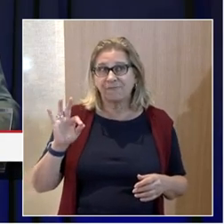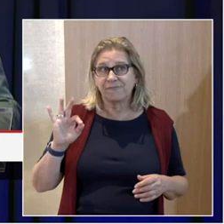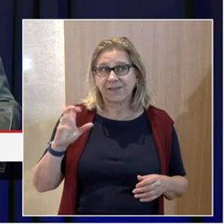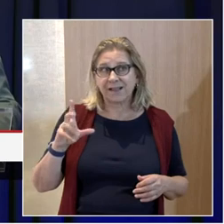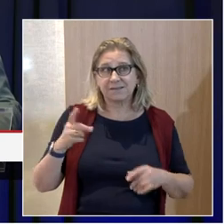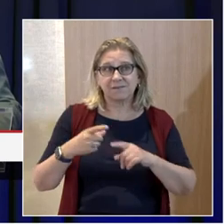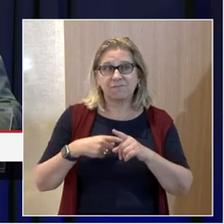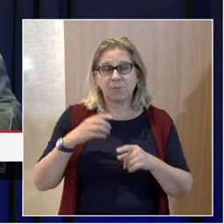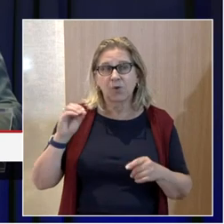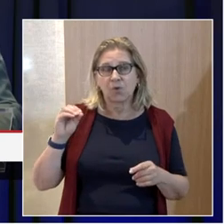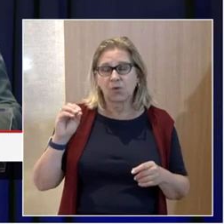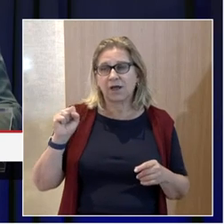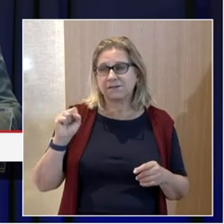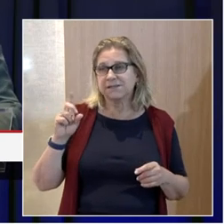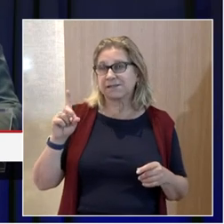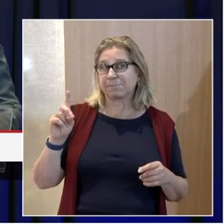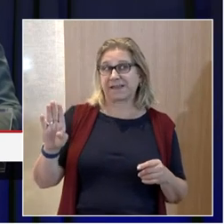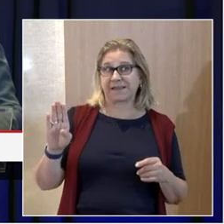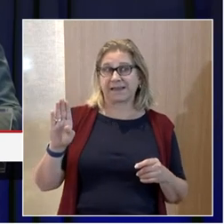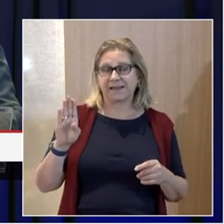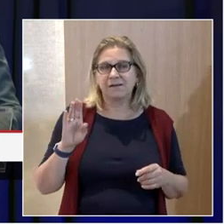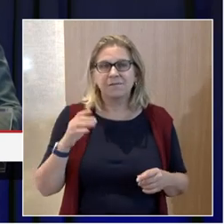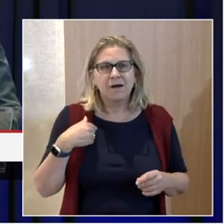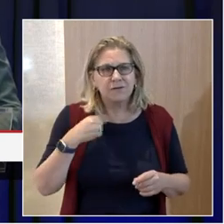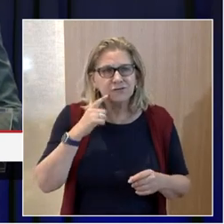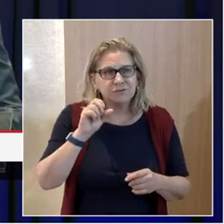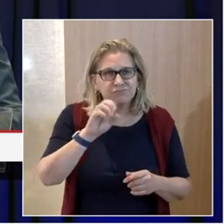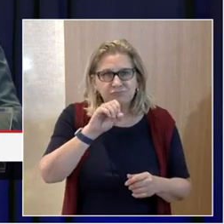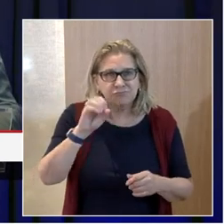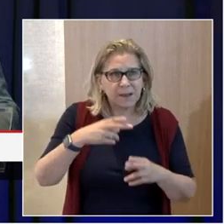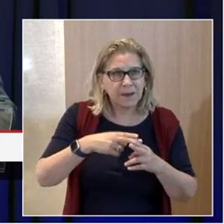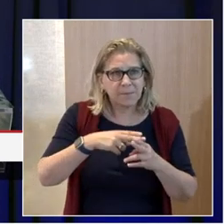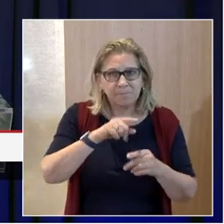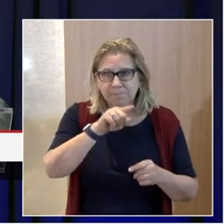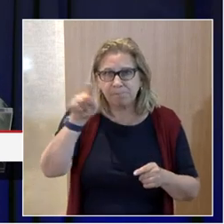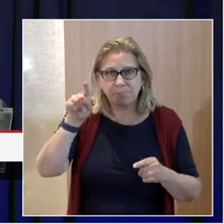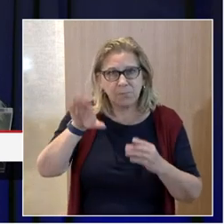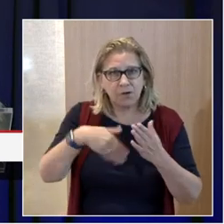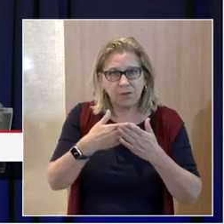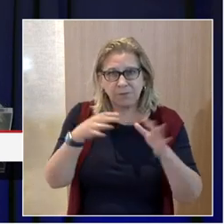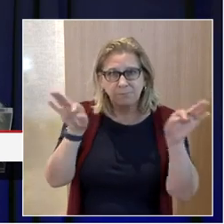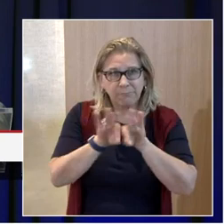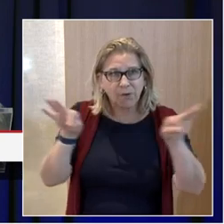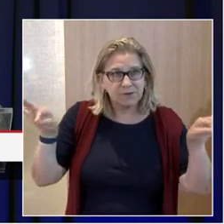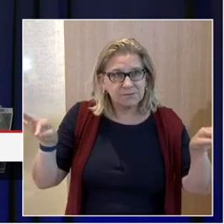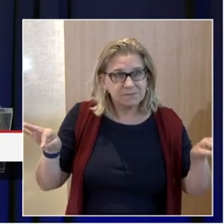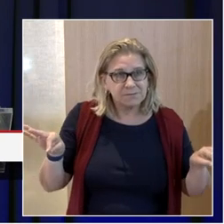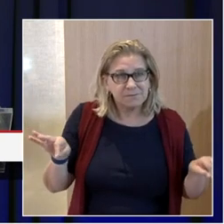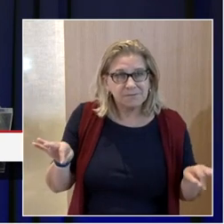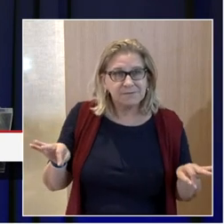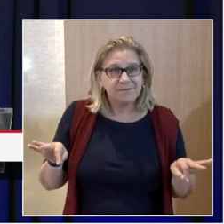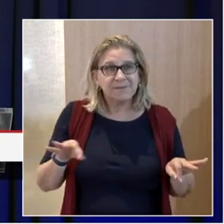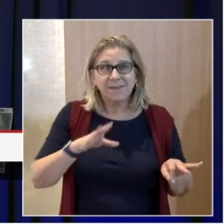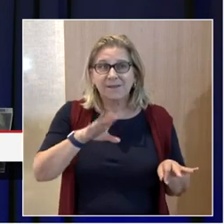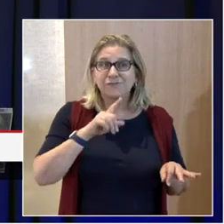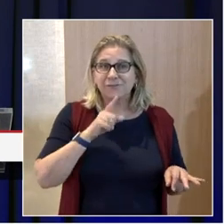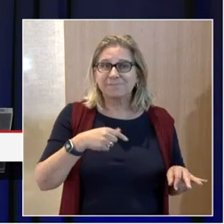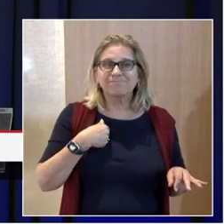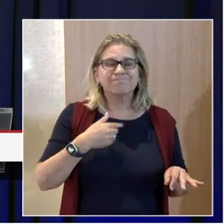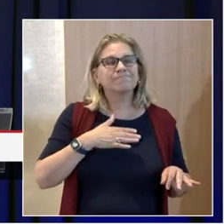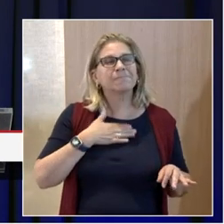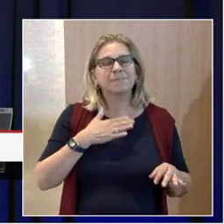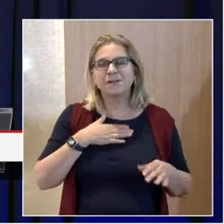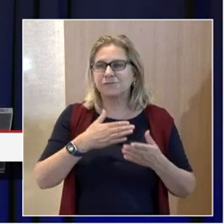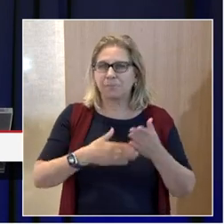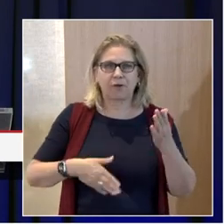them because it is important, and I'm happy that there's a component of this discussion where you get to talk and